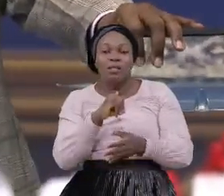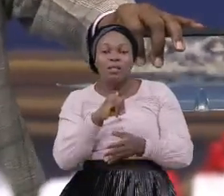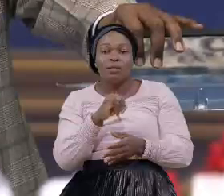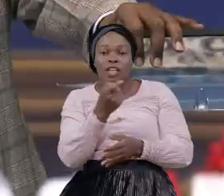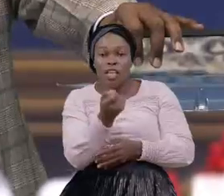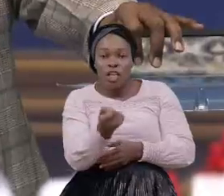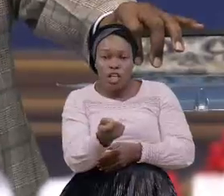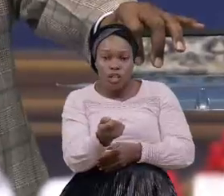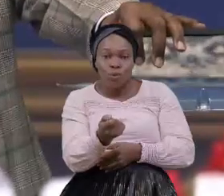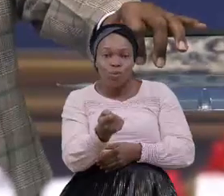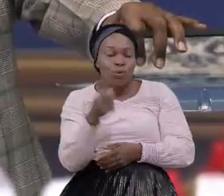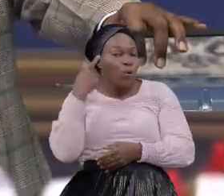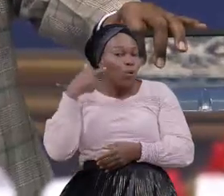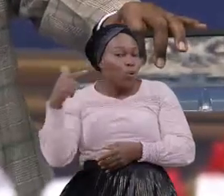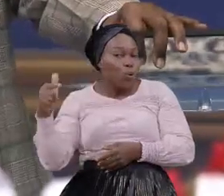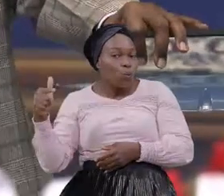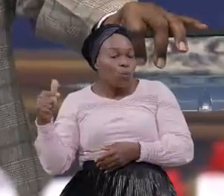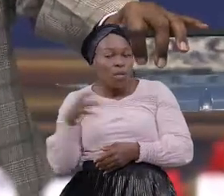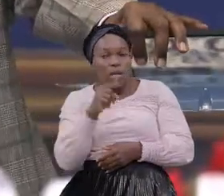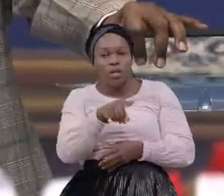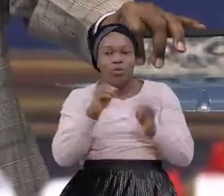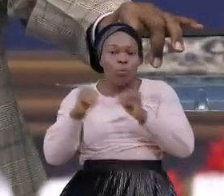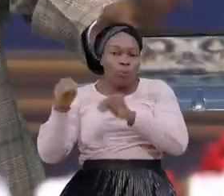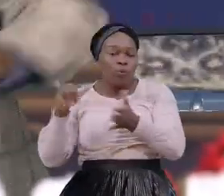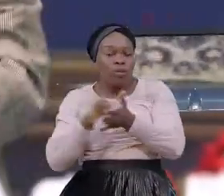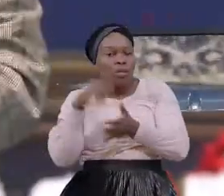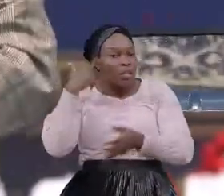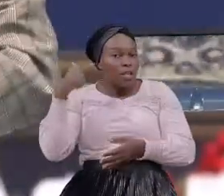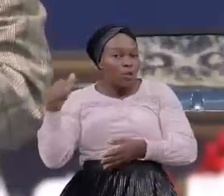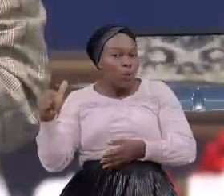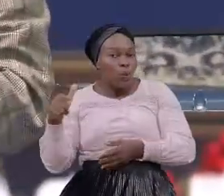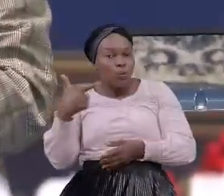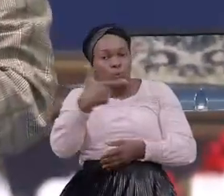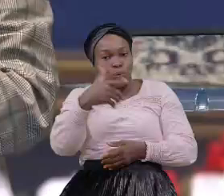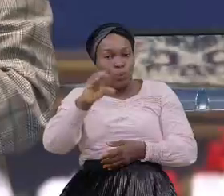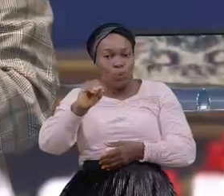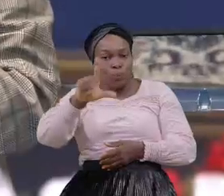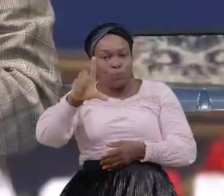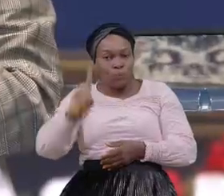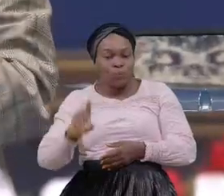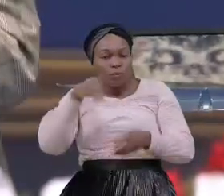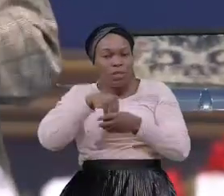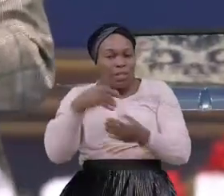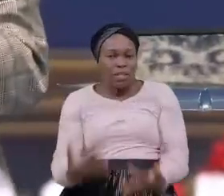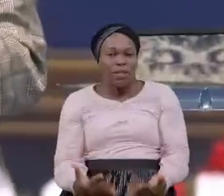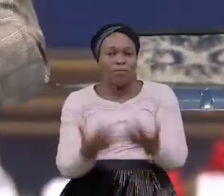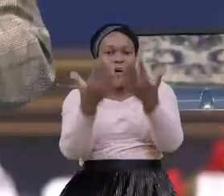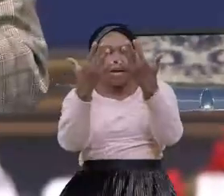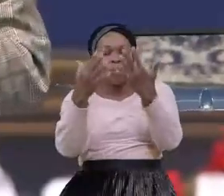and you put that gold in the fire, and it is melted, and